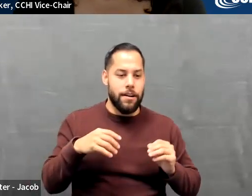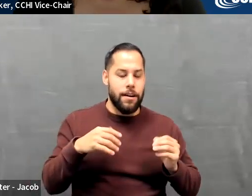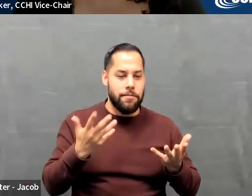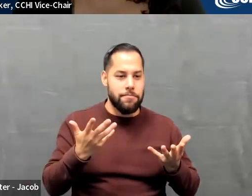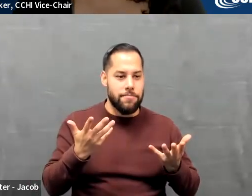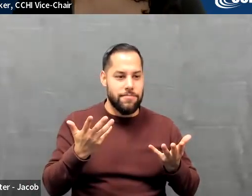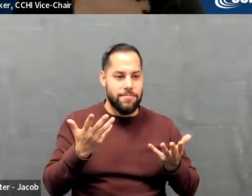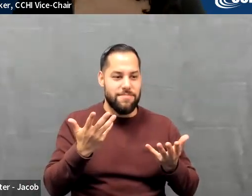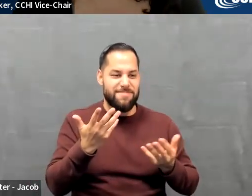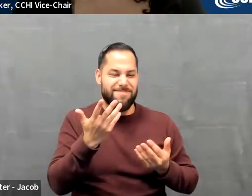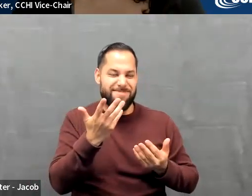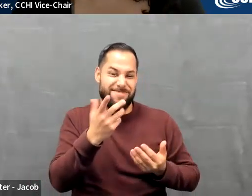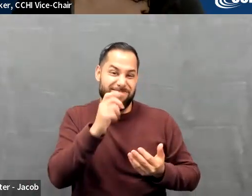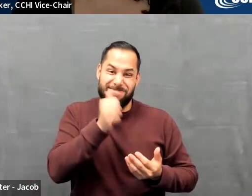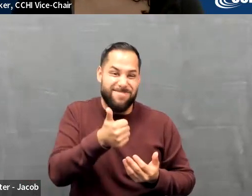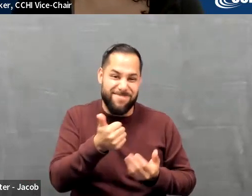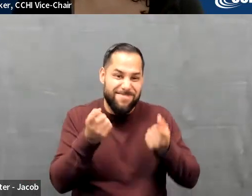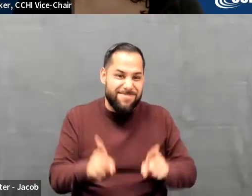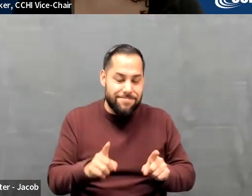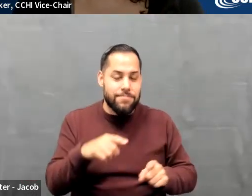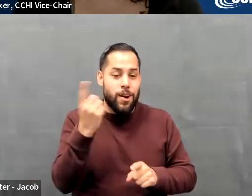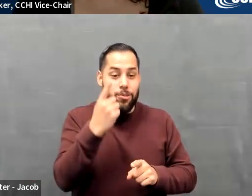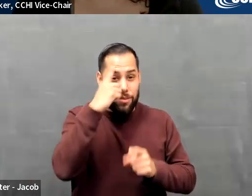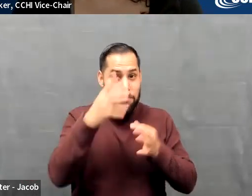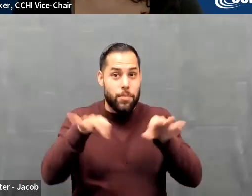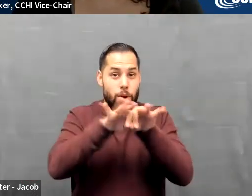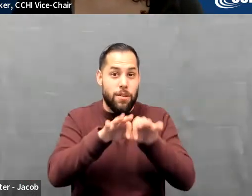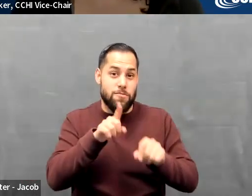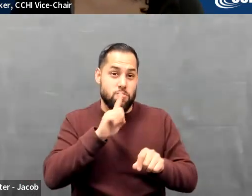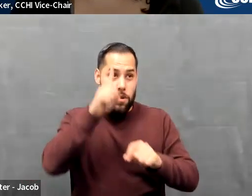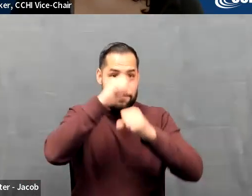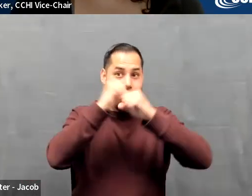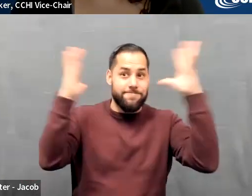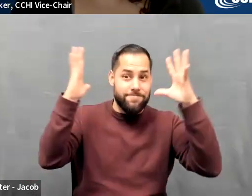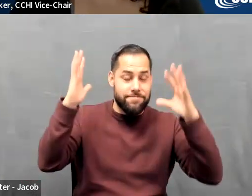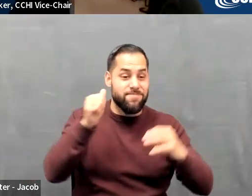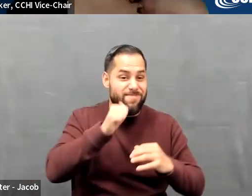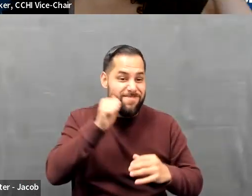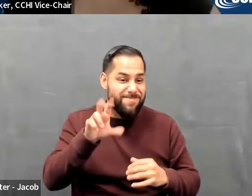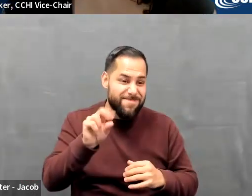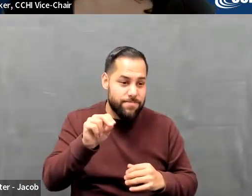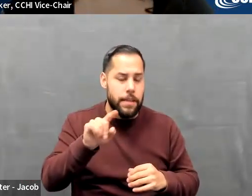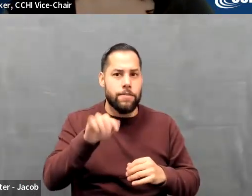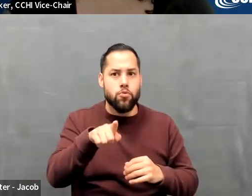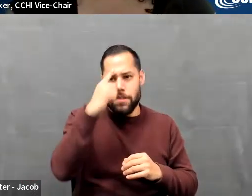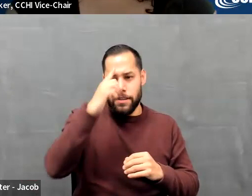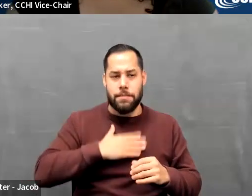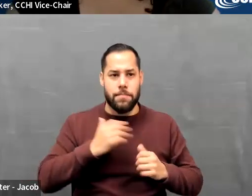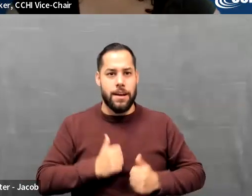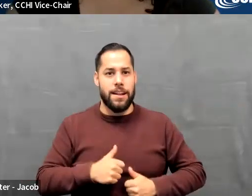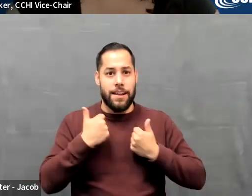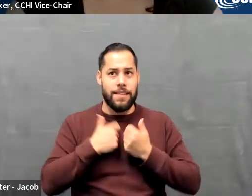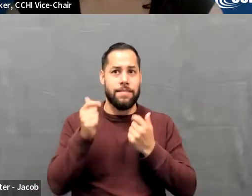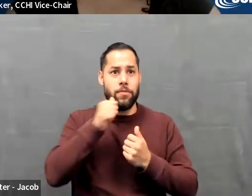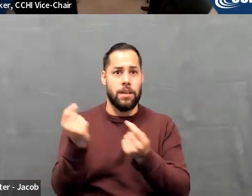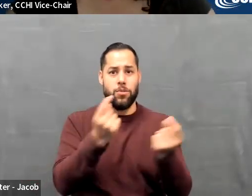it's just not the case. And I also think it's important for us to be realistic, because if you think, oh, my lifestyle doesn't allow me to